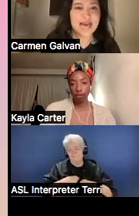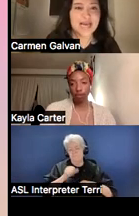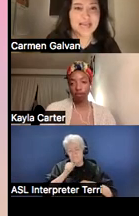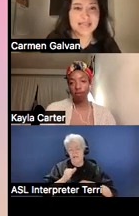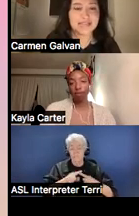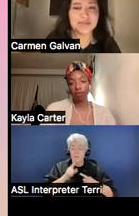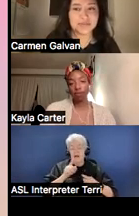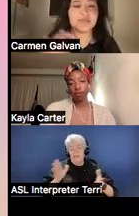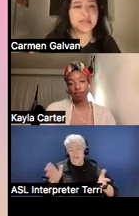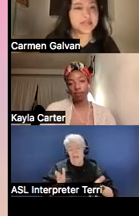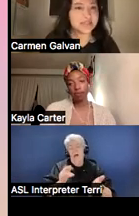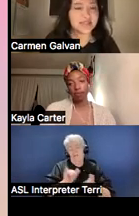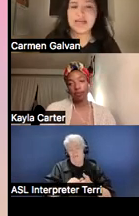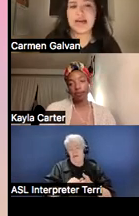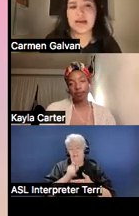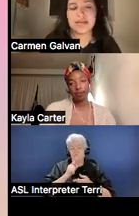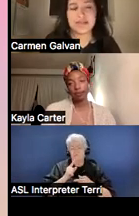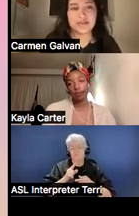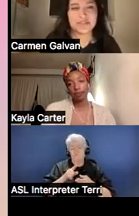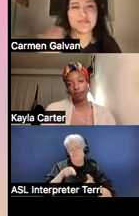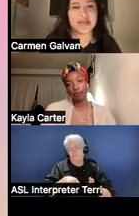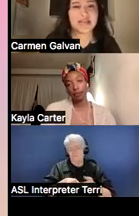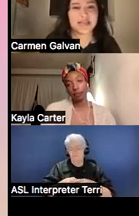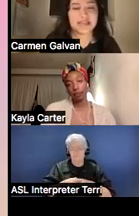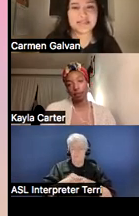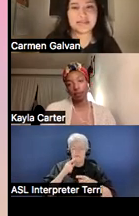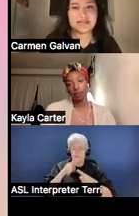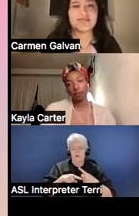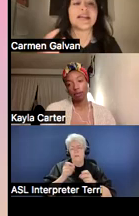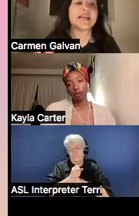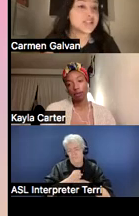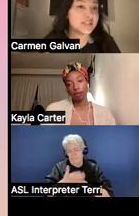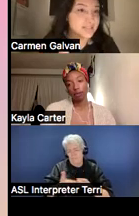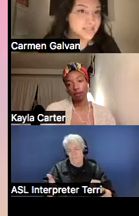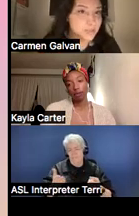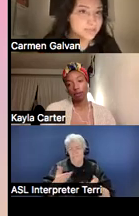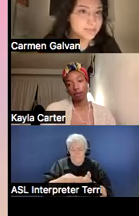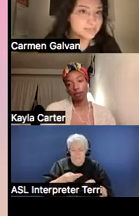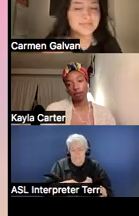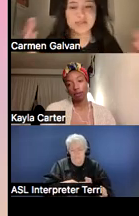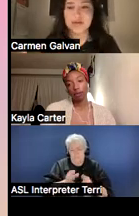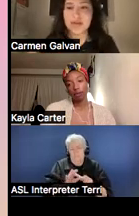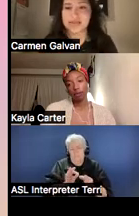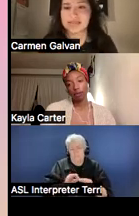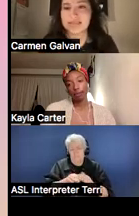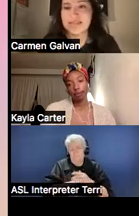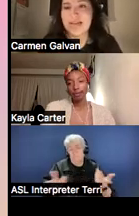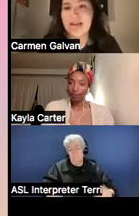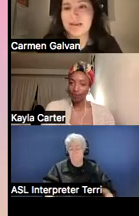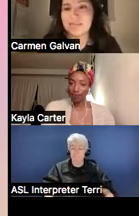like to add that to the piece in terms of making things financially accessible. So